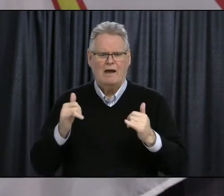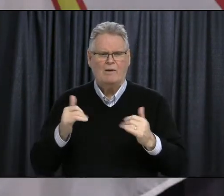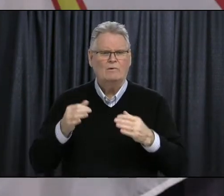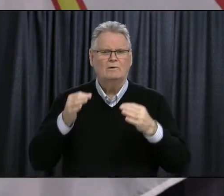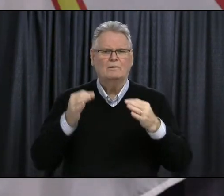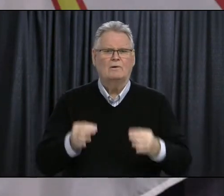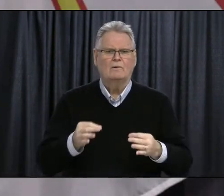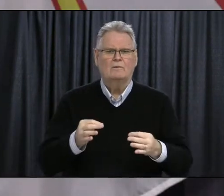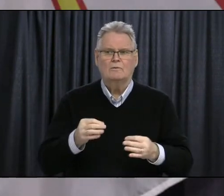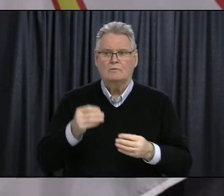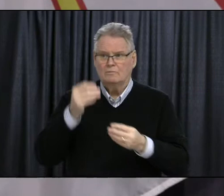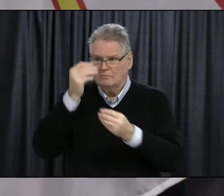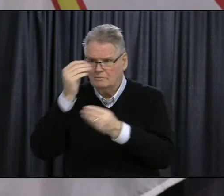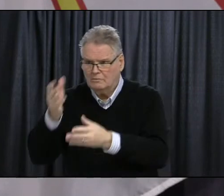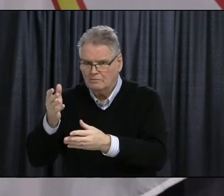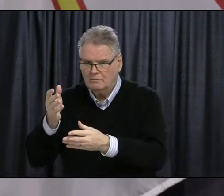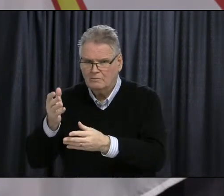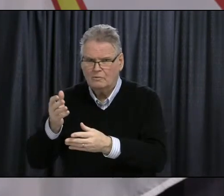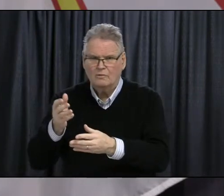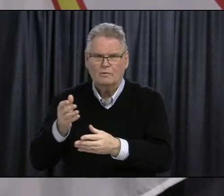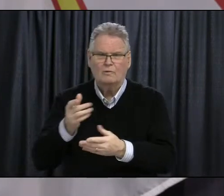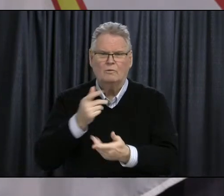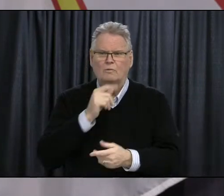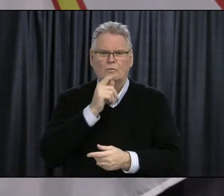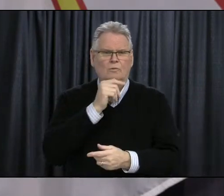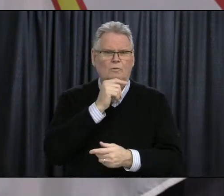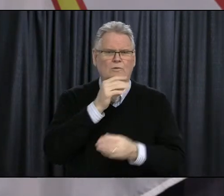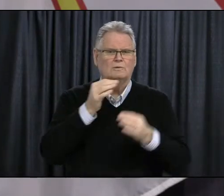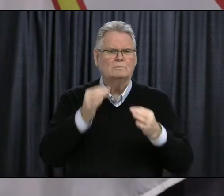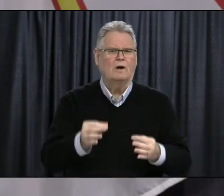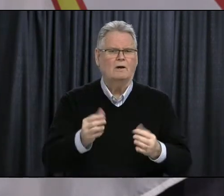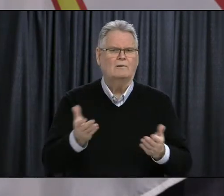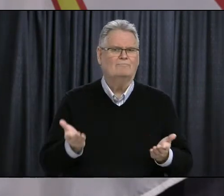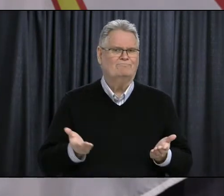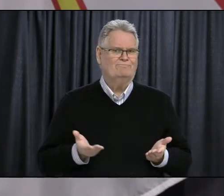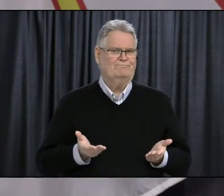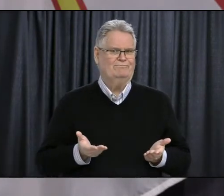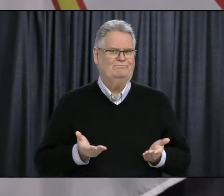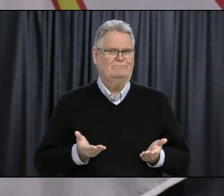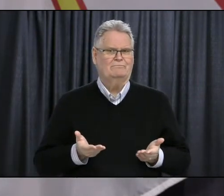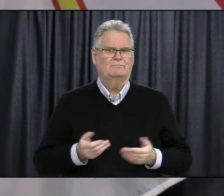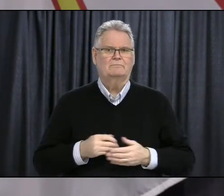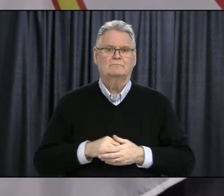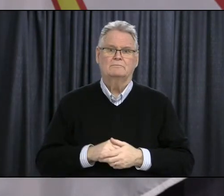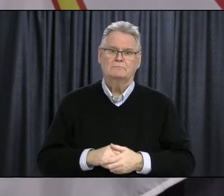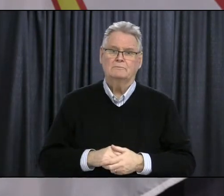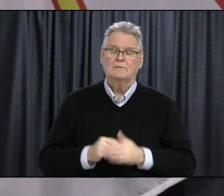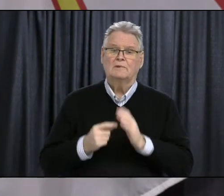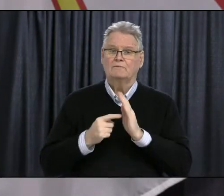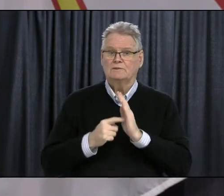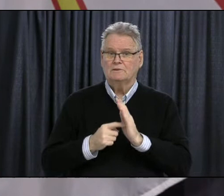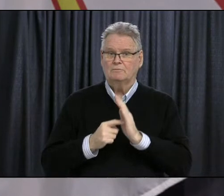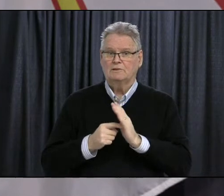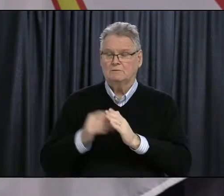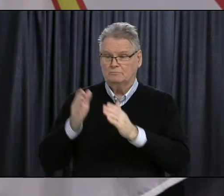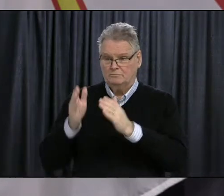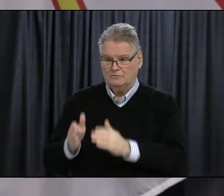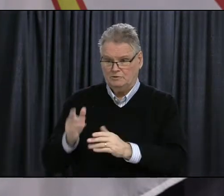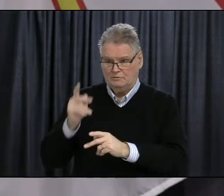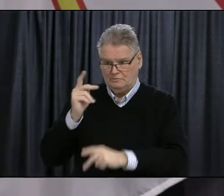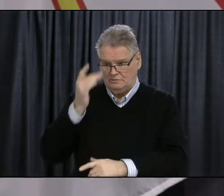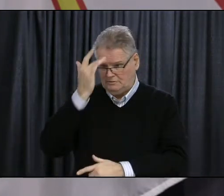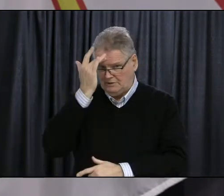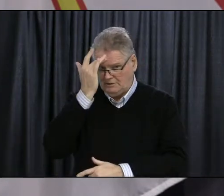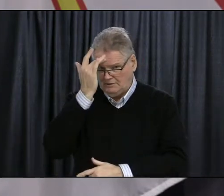make a distinction, was the person considered infectious when they were in that particular place? So if somebody was in a